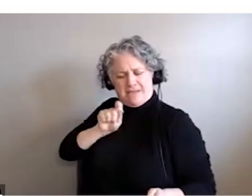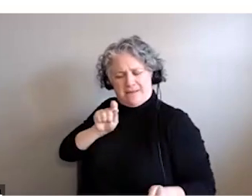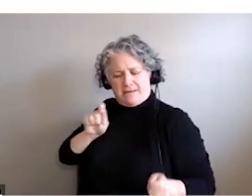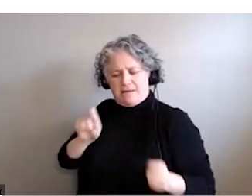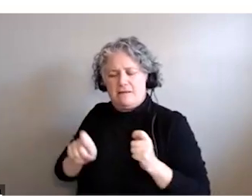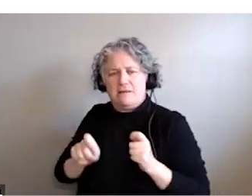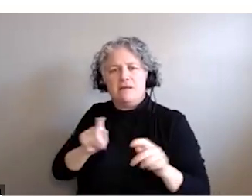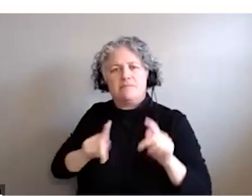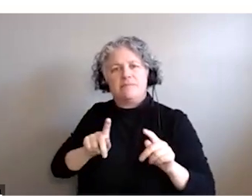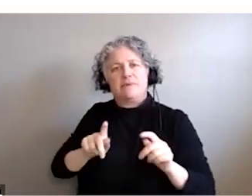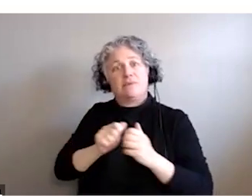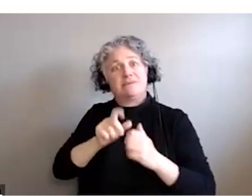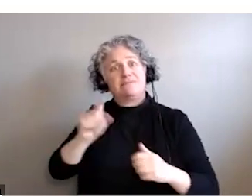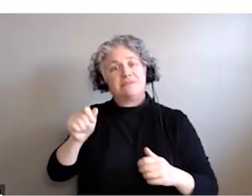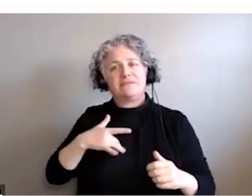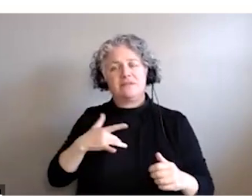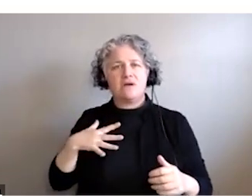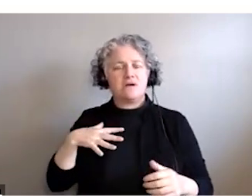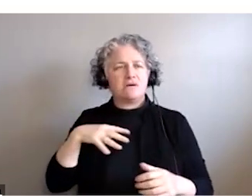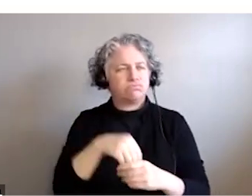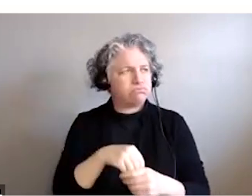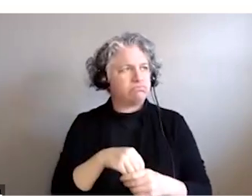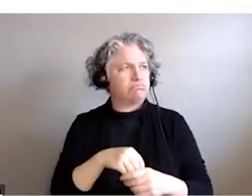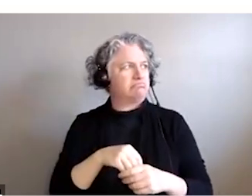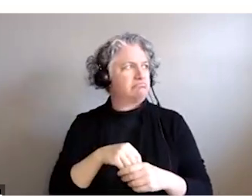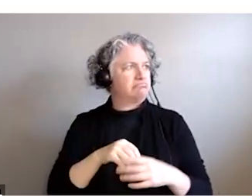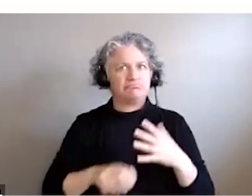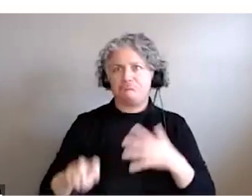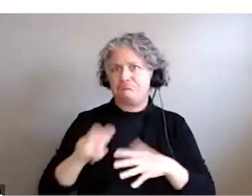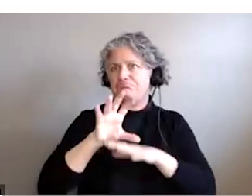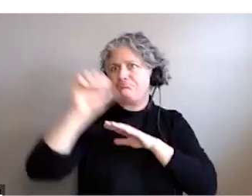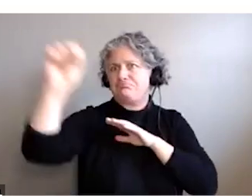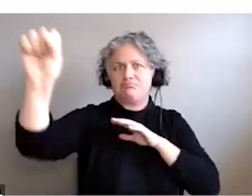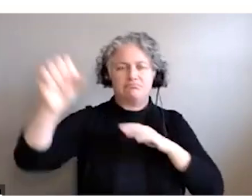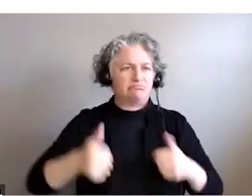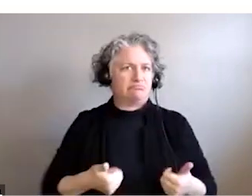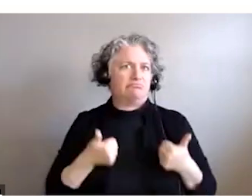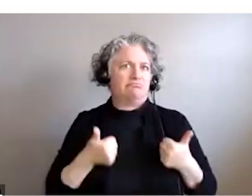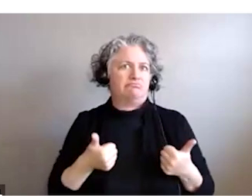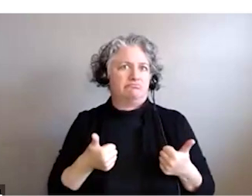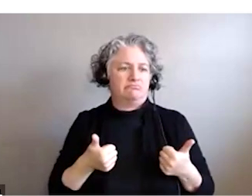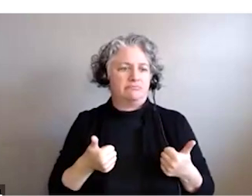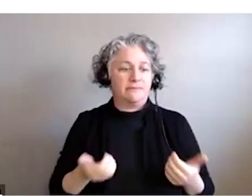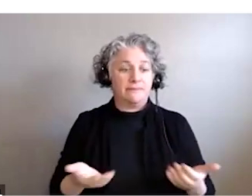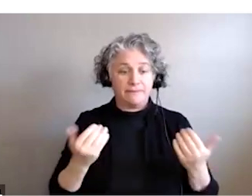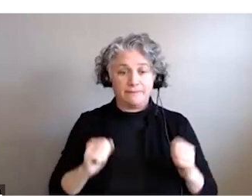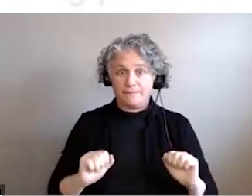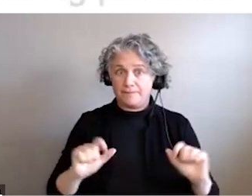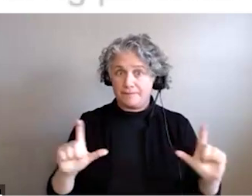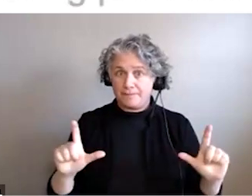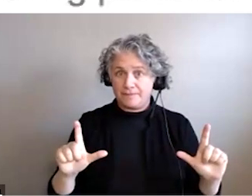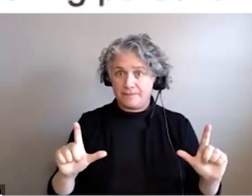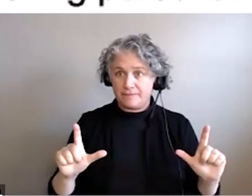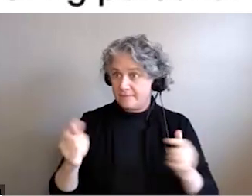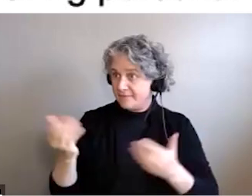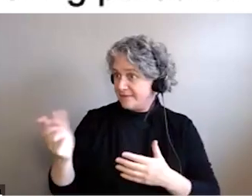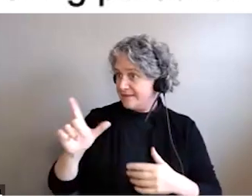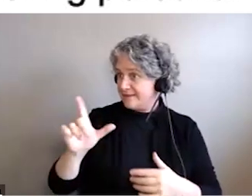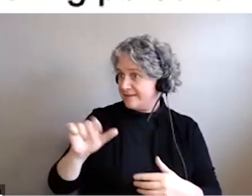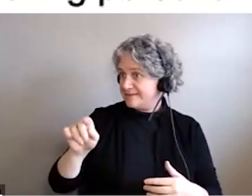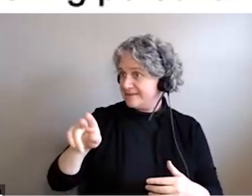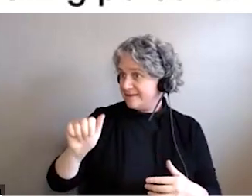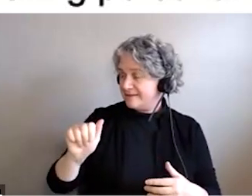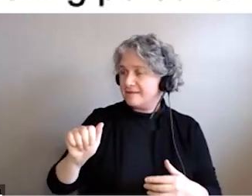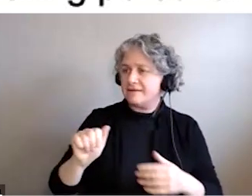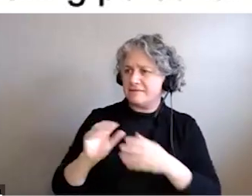with disabilities can be included and can thrive at work. Next slide. Now over to you, Lisna, to talk a little bit